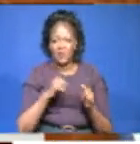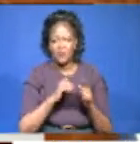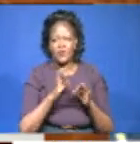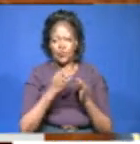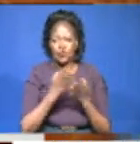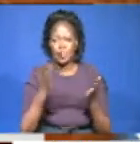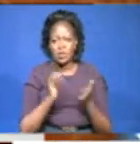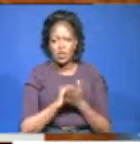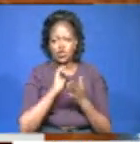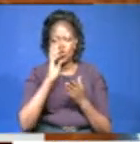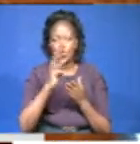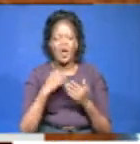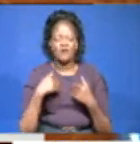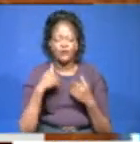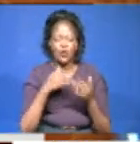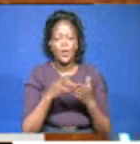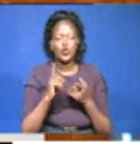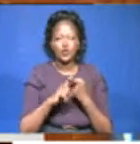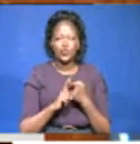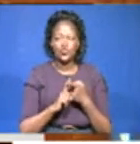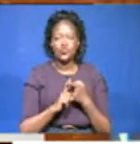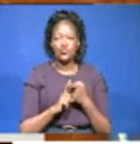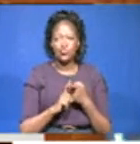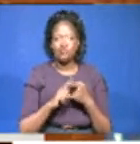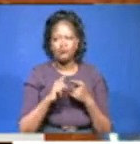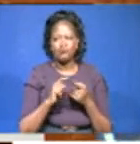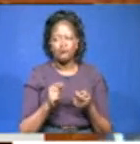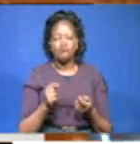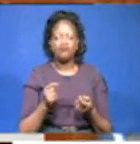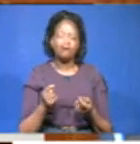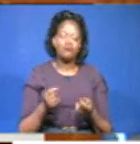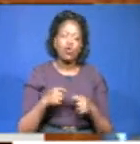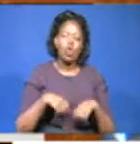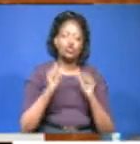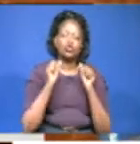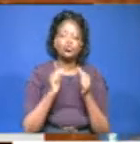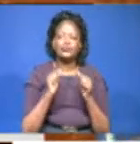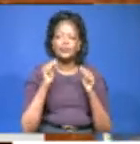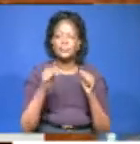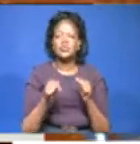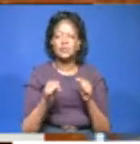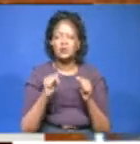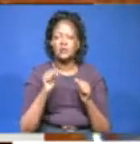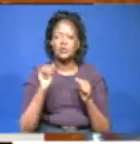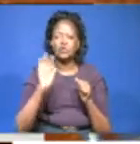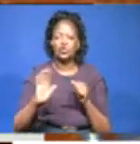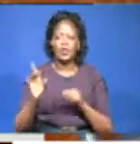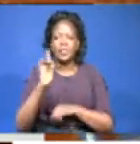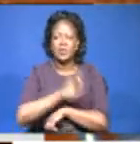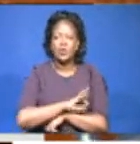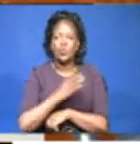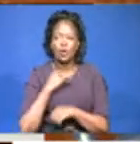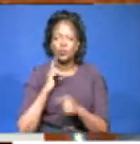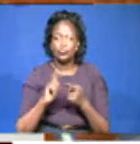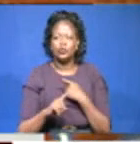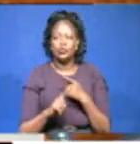able to have an opportunity to take it to the next level. So this is really your day. We just want to